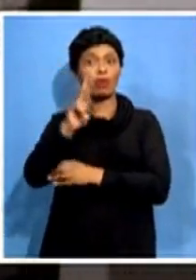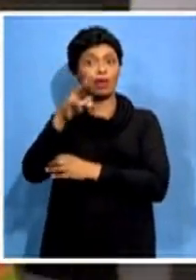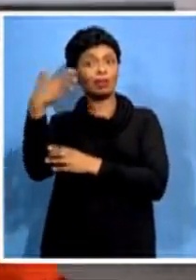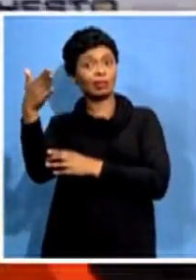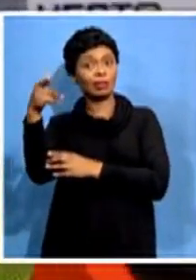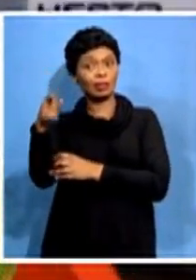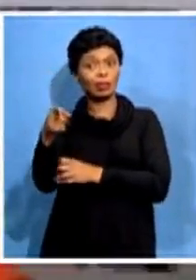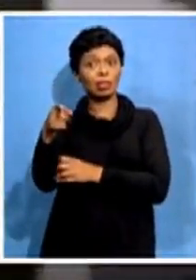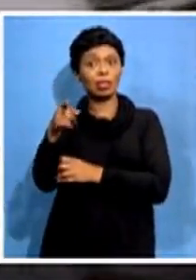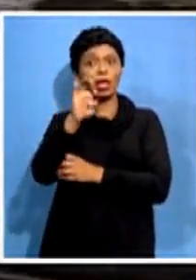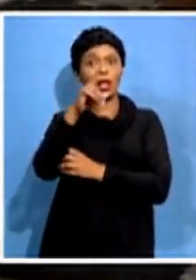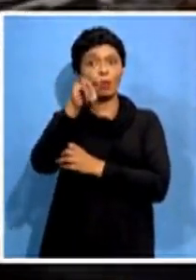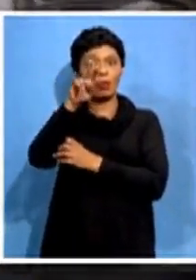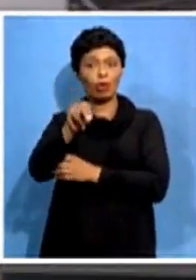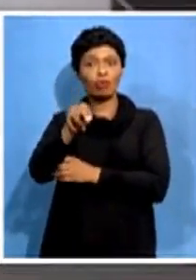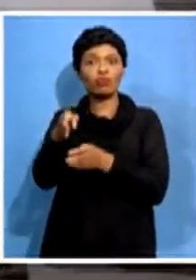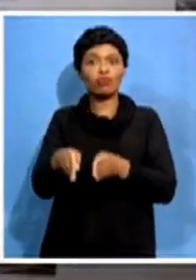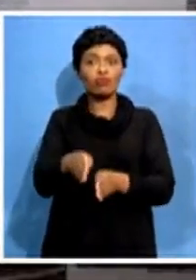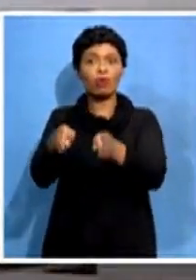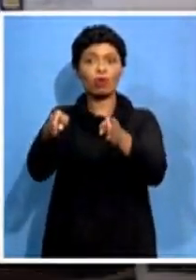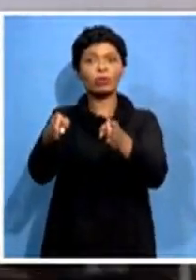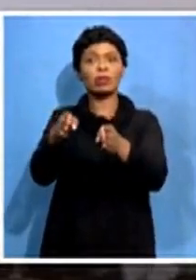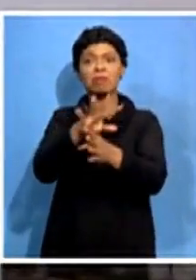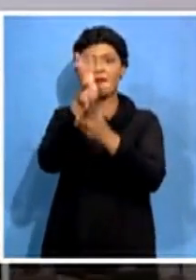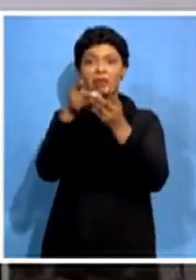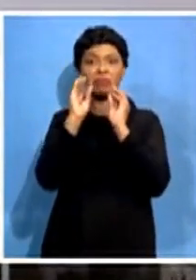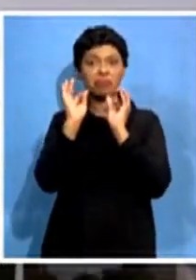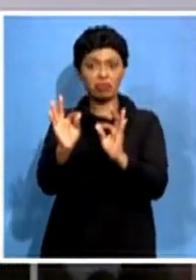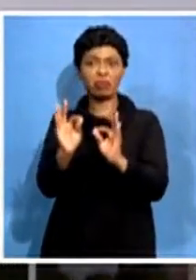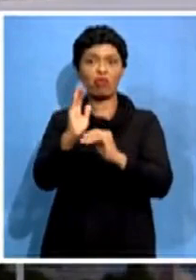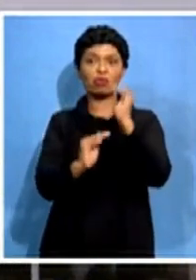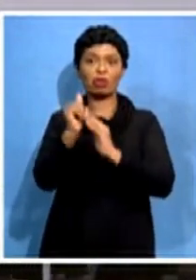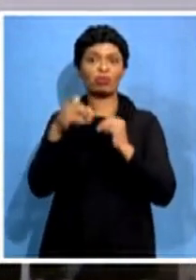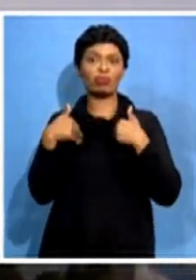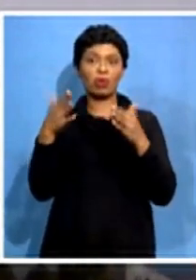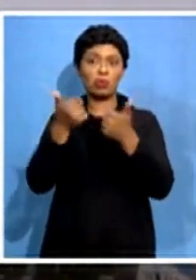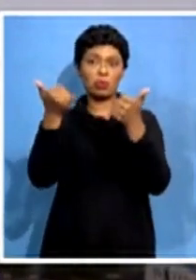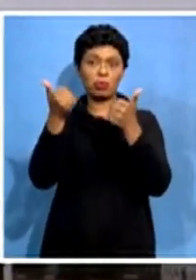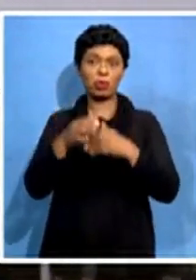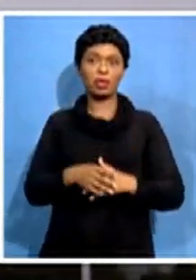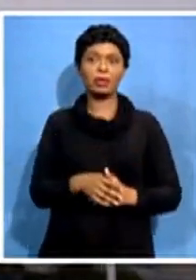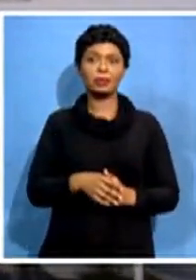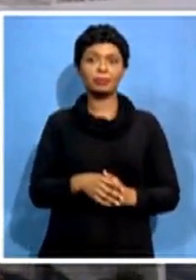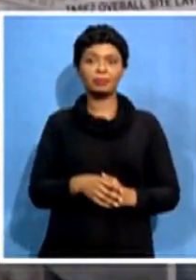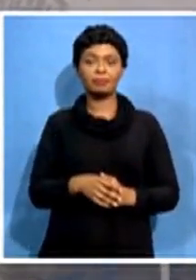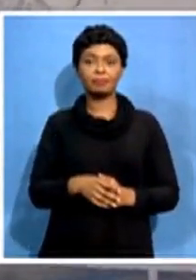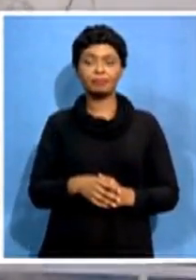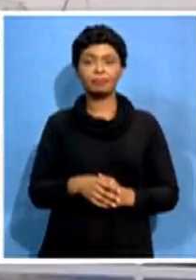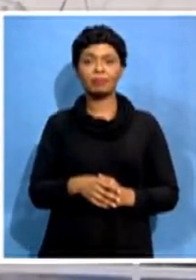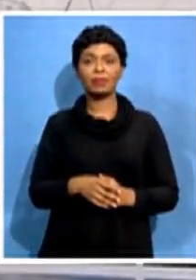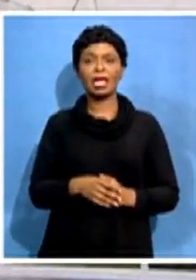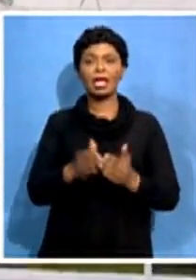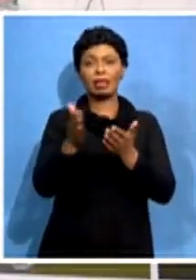is currently in construction. I think just taking you through some of the drawing very, very briefly, if we